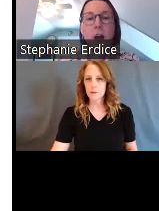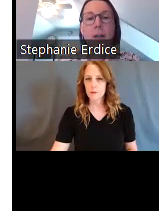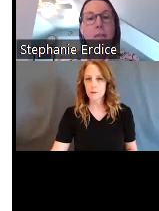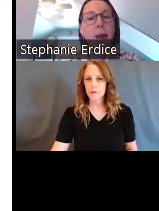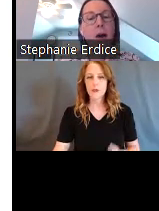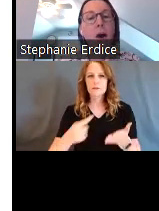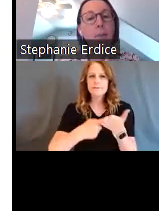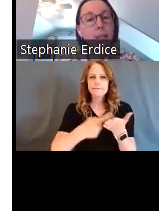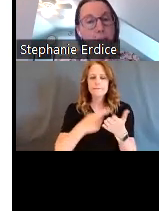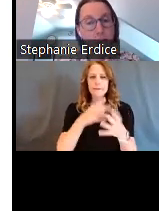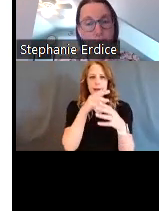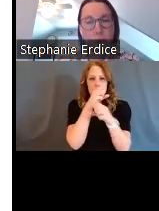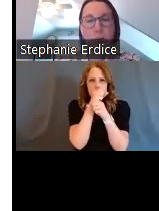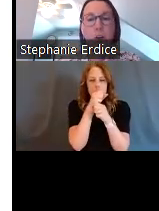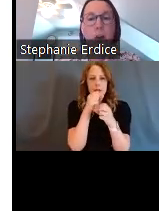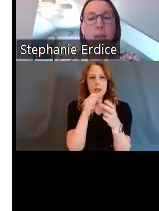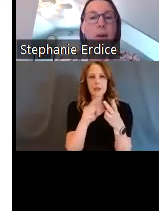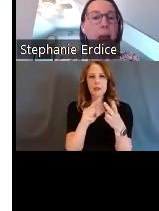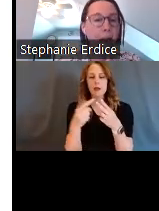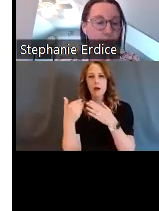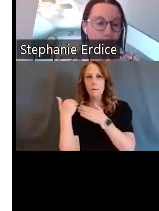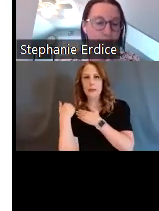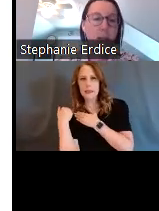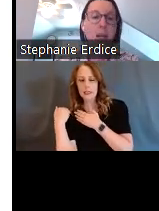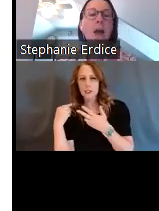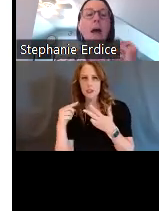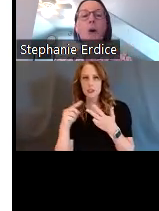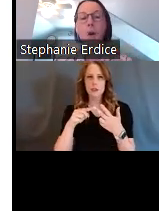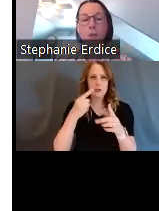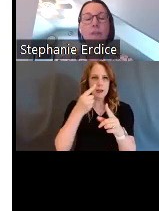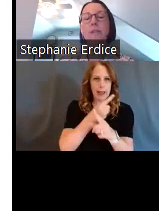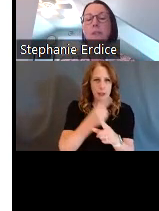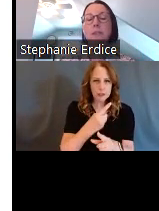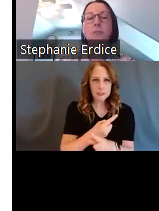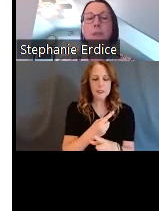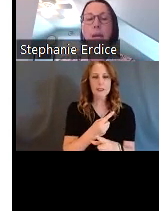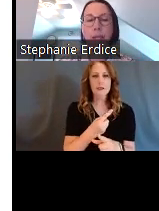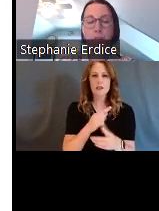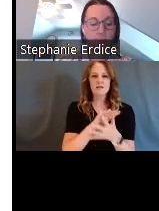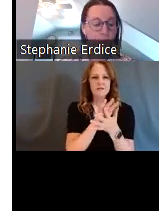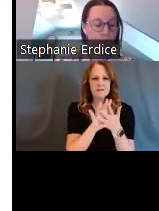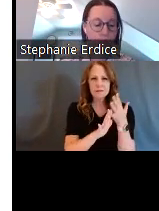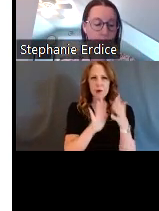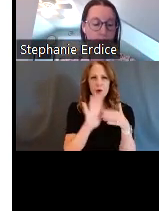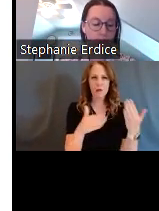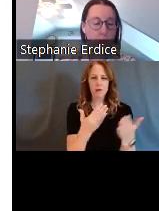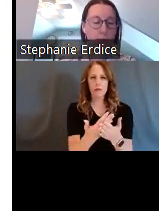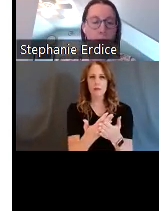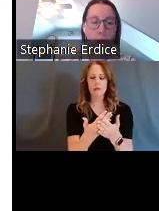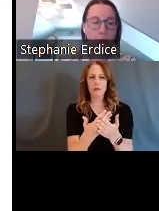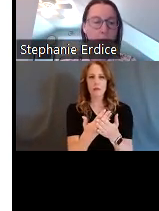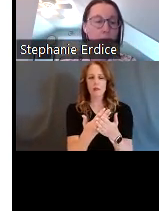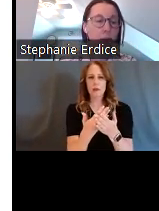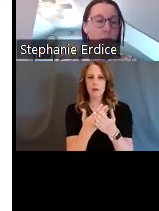confidentiality, they're talking about obligation, they're talking about accuracy, and all of these things kind of play into that protection